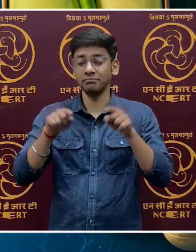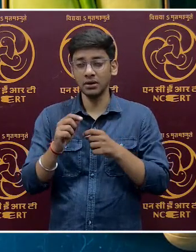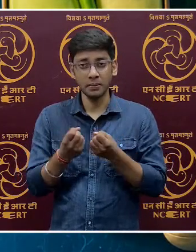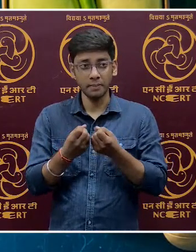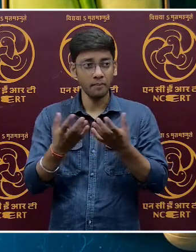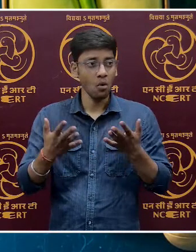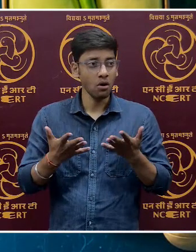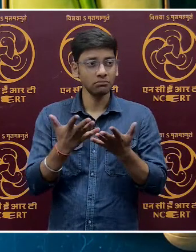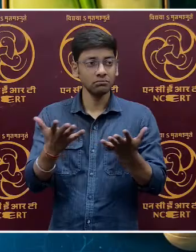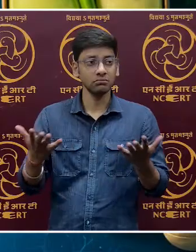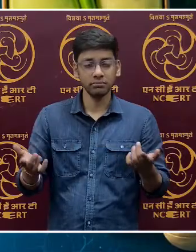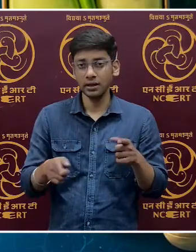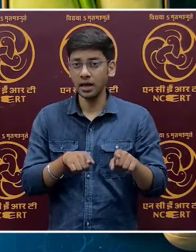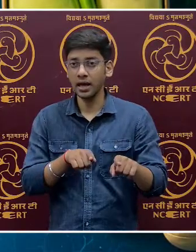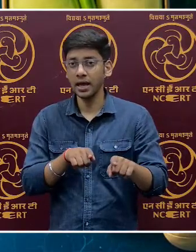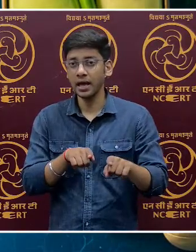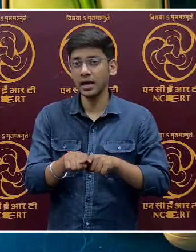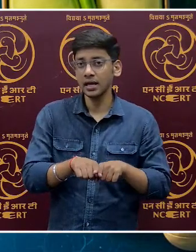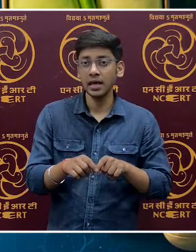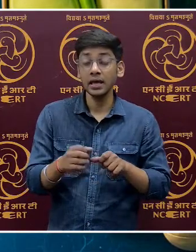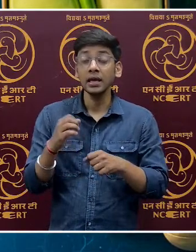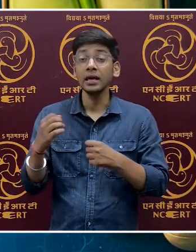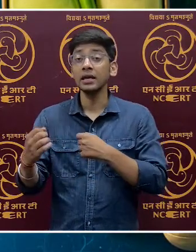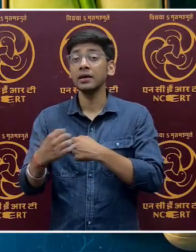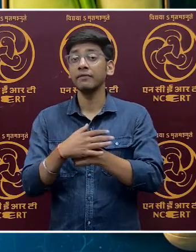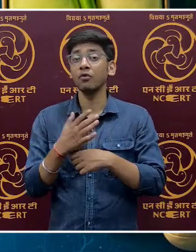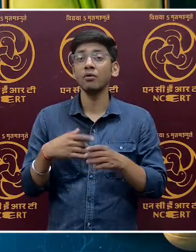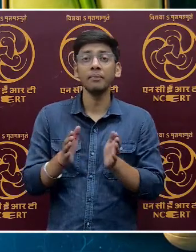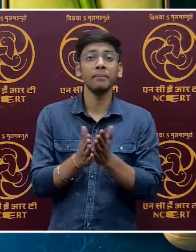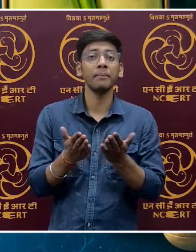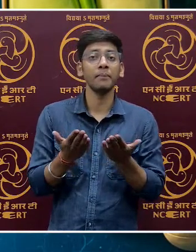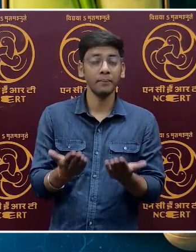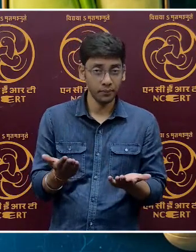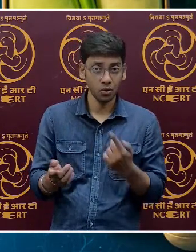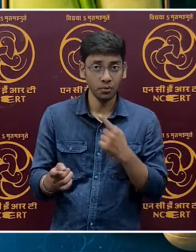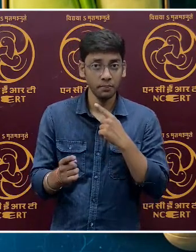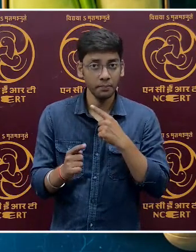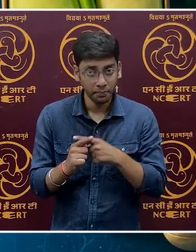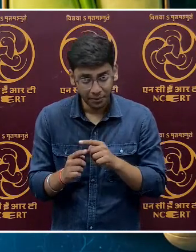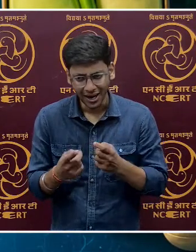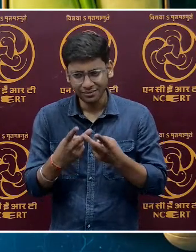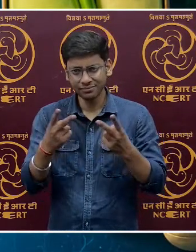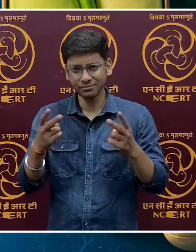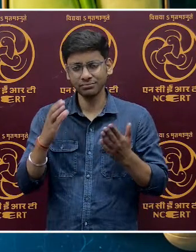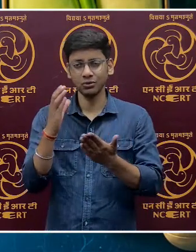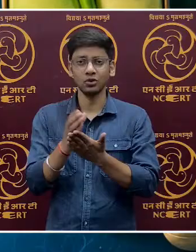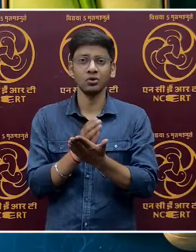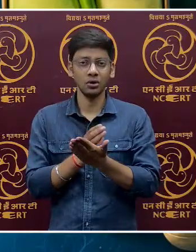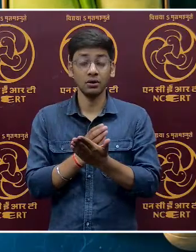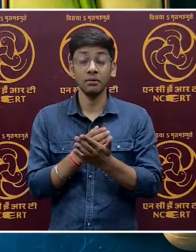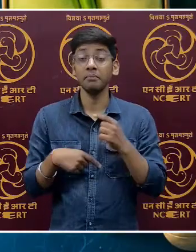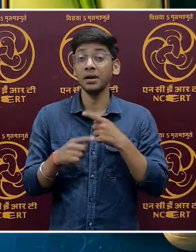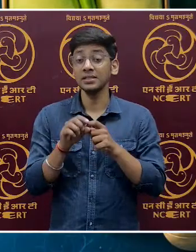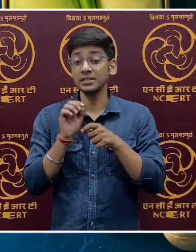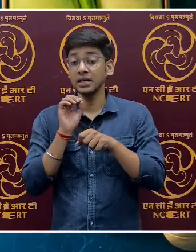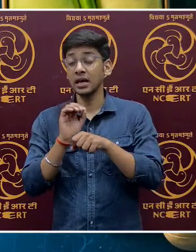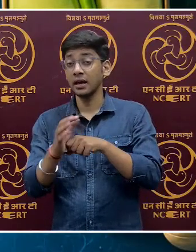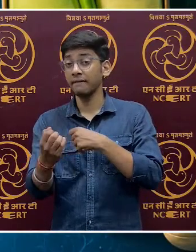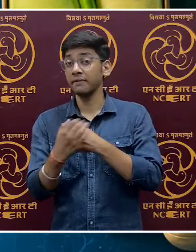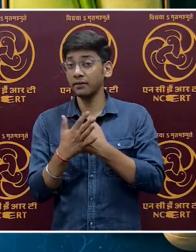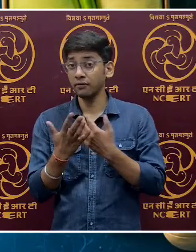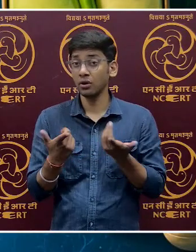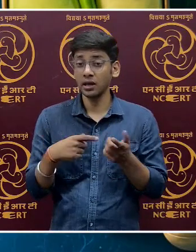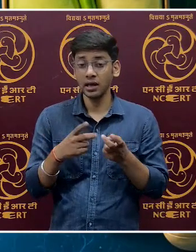many things, like getting information about my textbook, getting information about various courses, getting information about various set